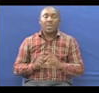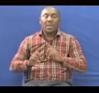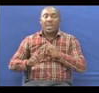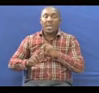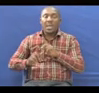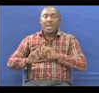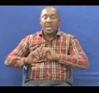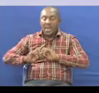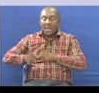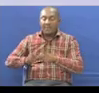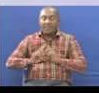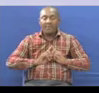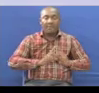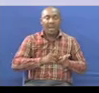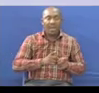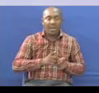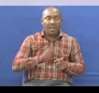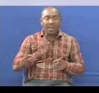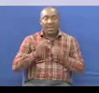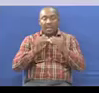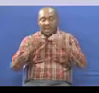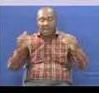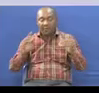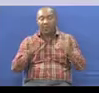differs in level of science.